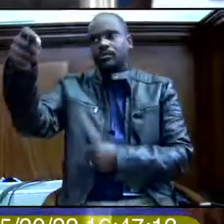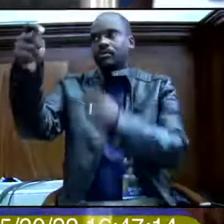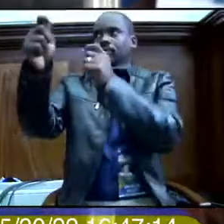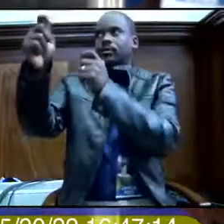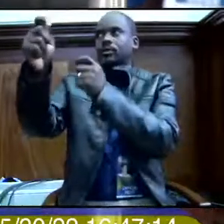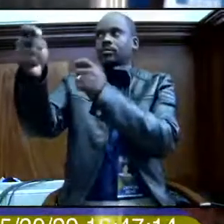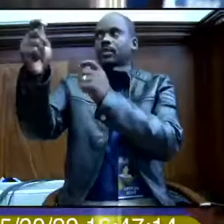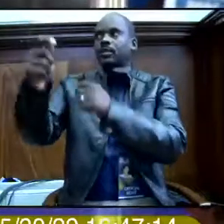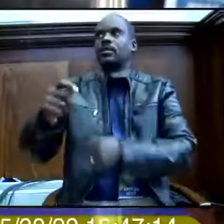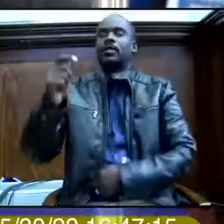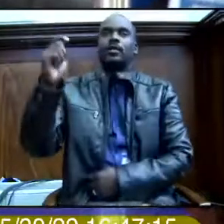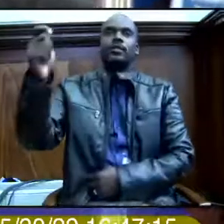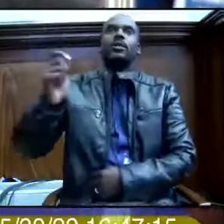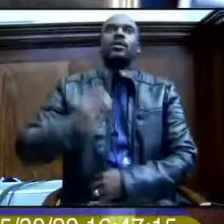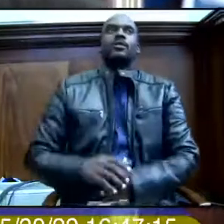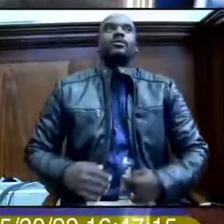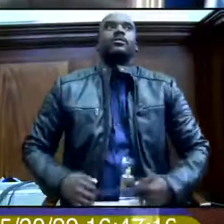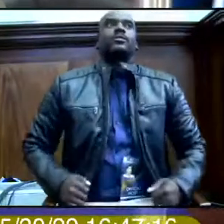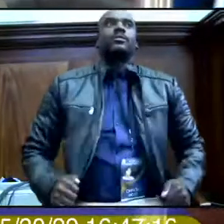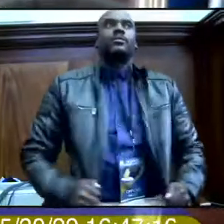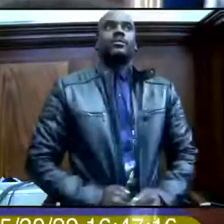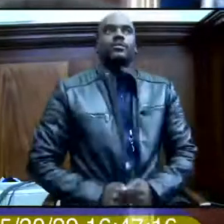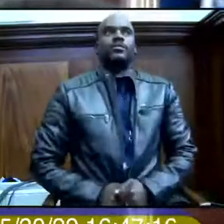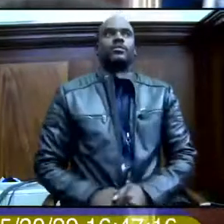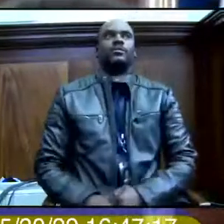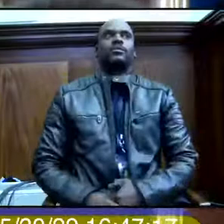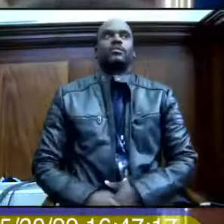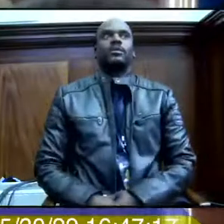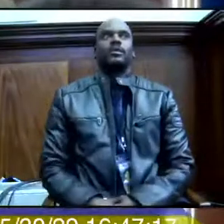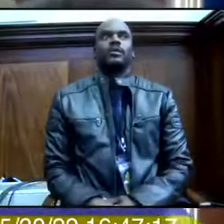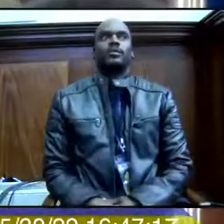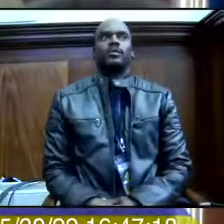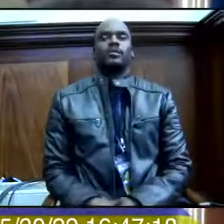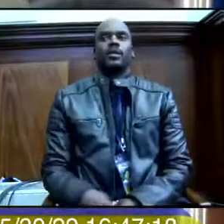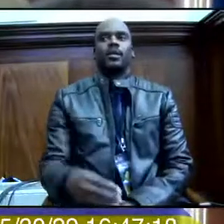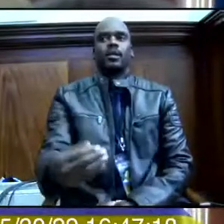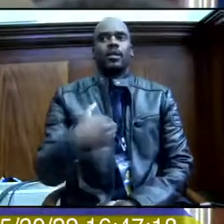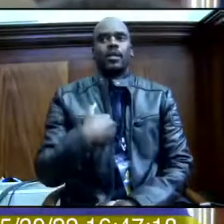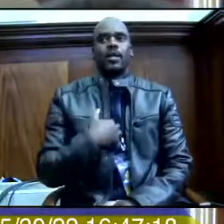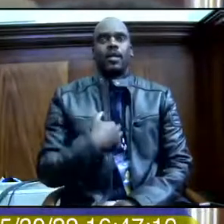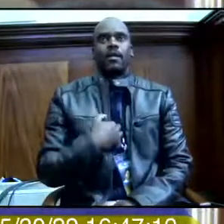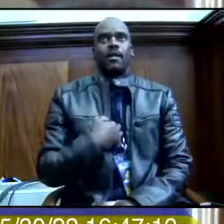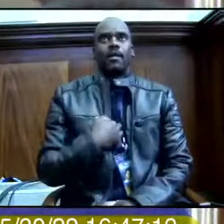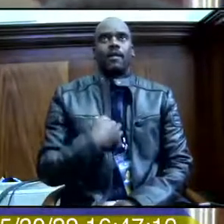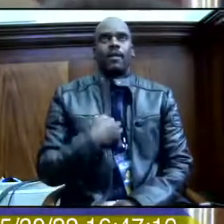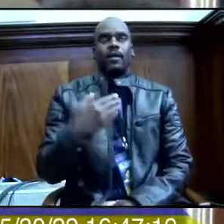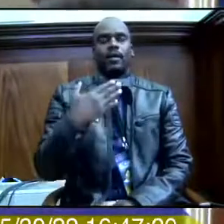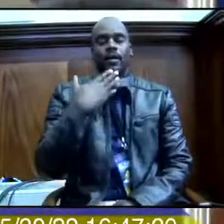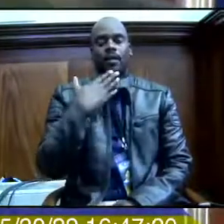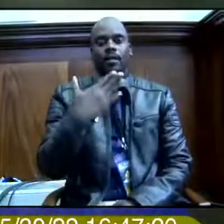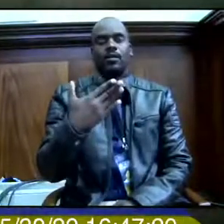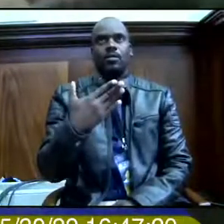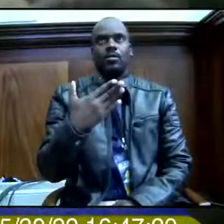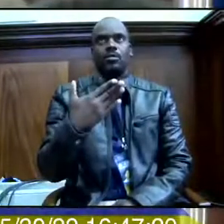yeah thank you job well done